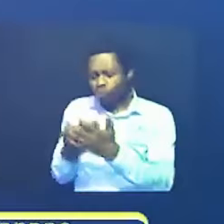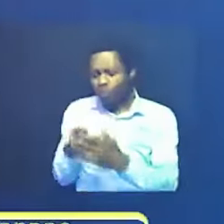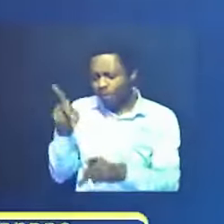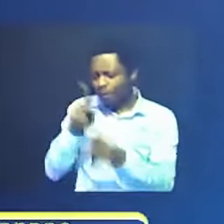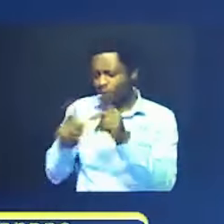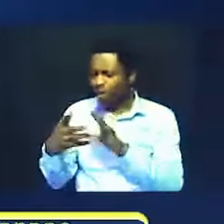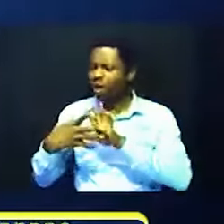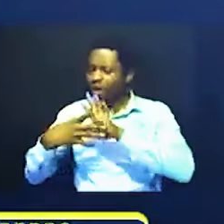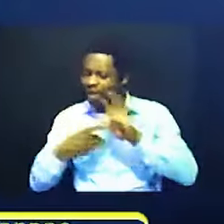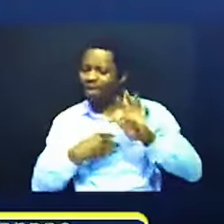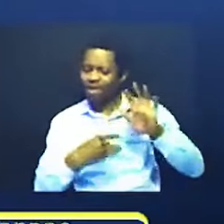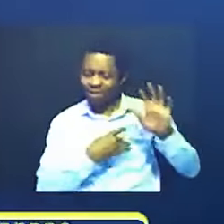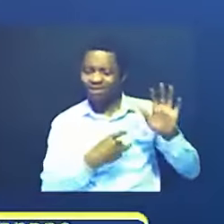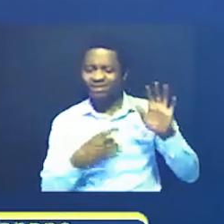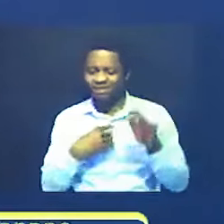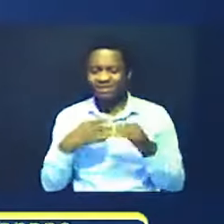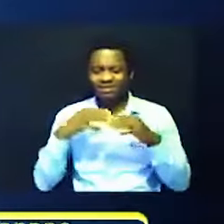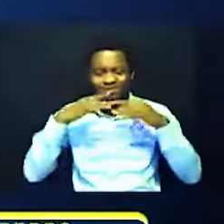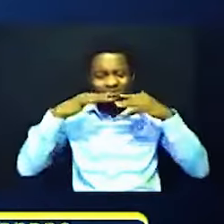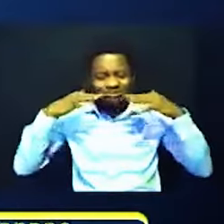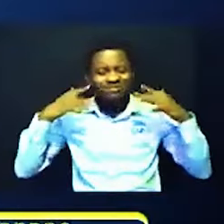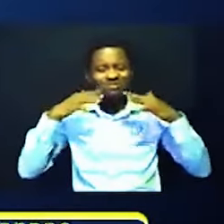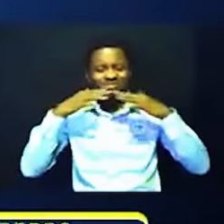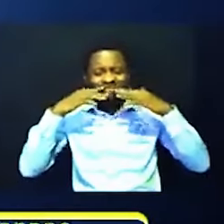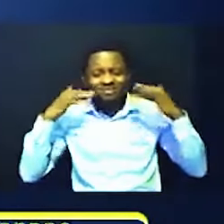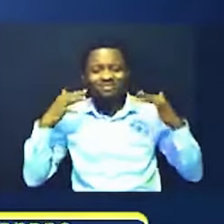engaging now we your